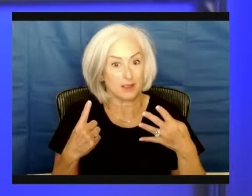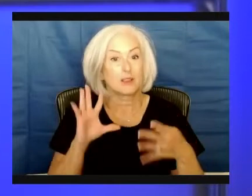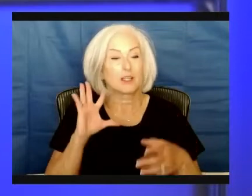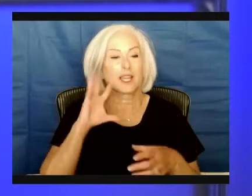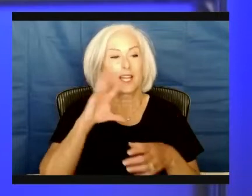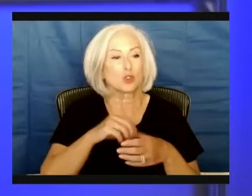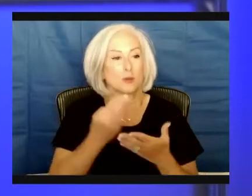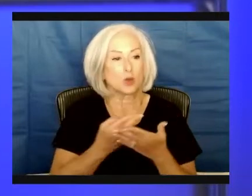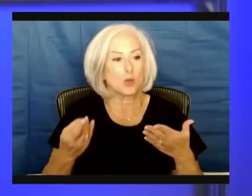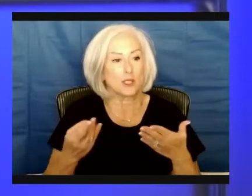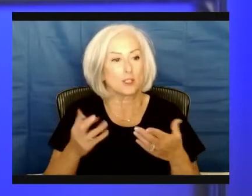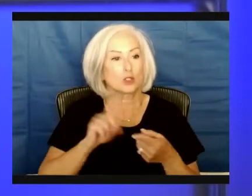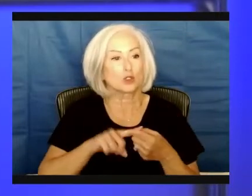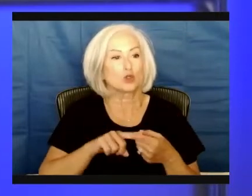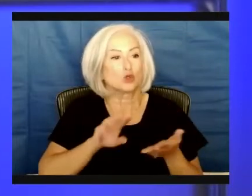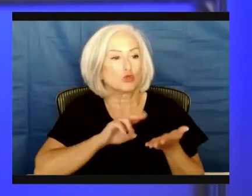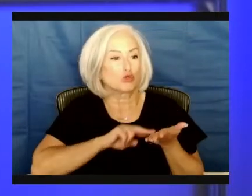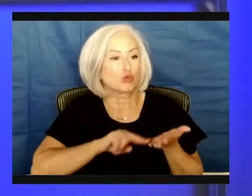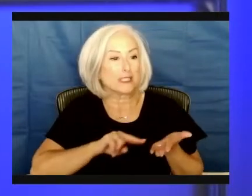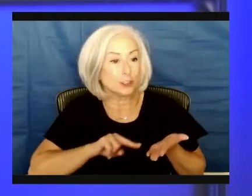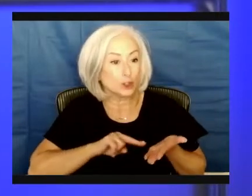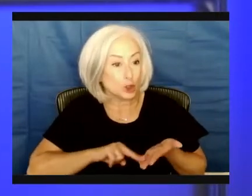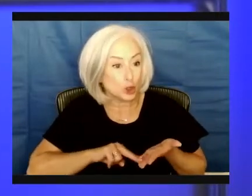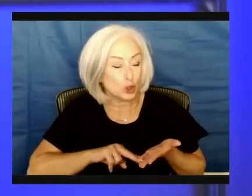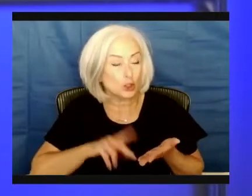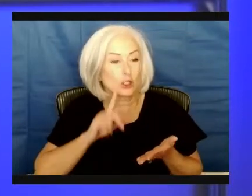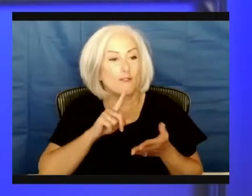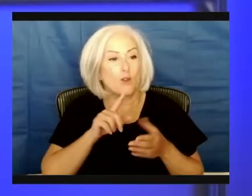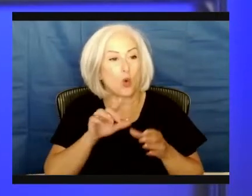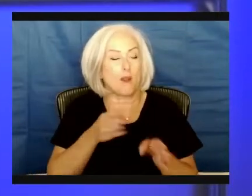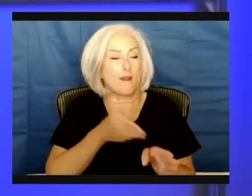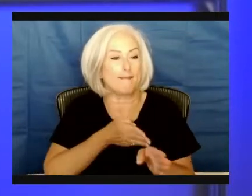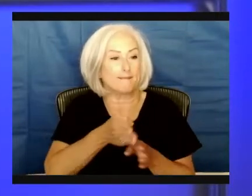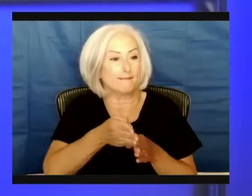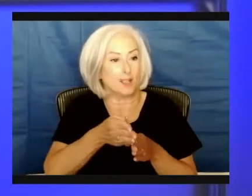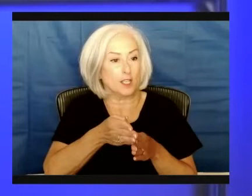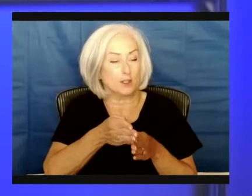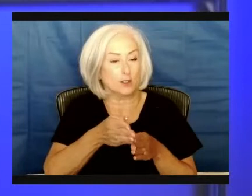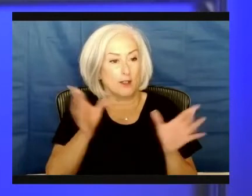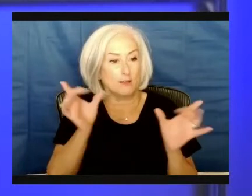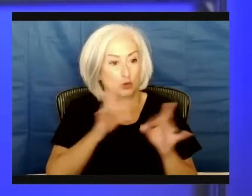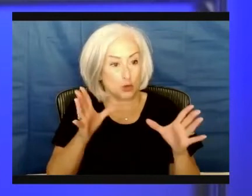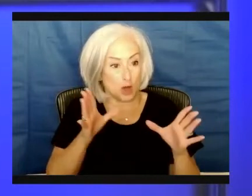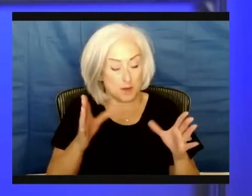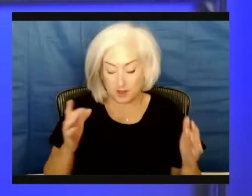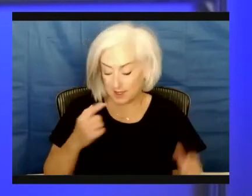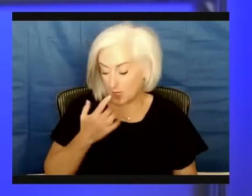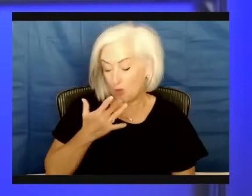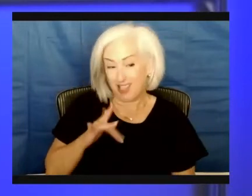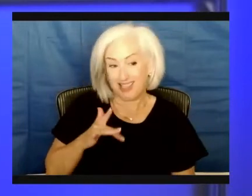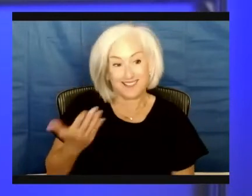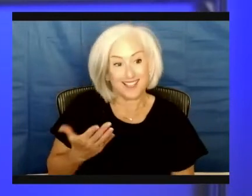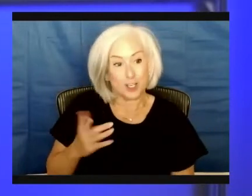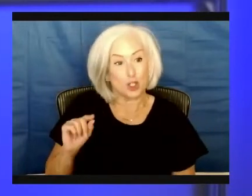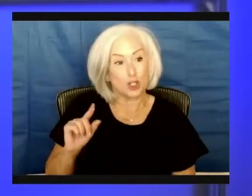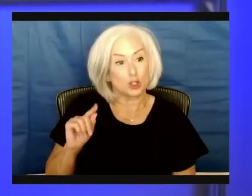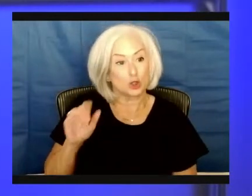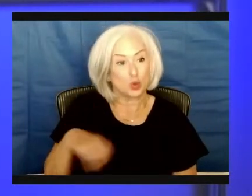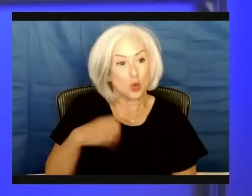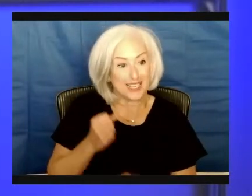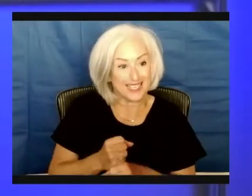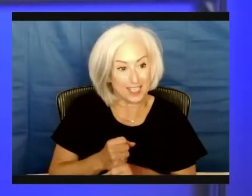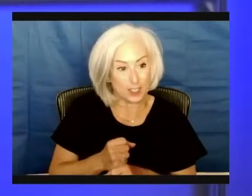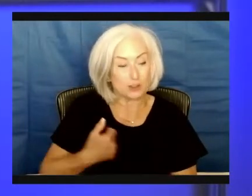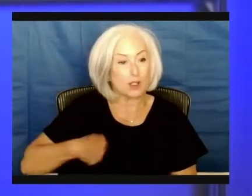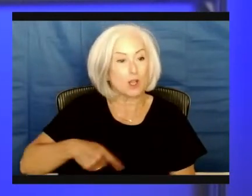research in the field of trauma. And so we're fortunate for 20 years now to be a Level 1 American College